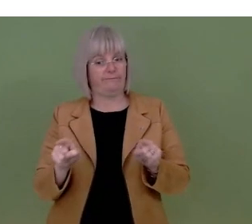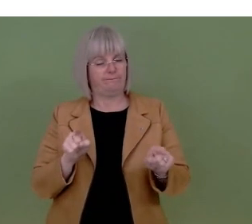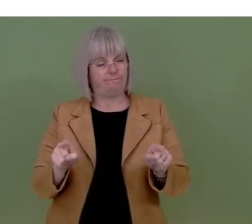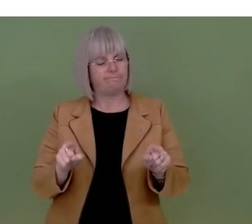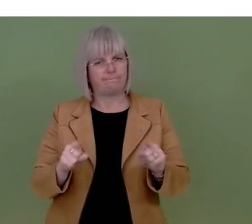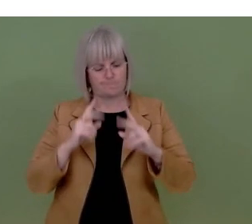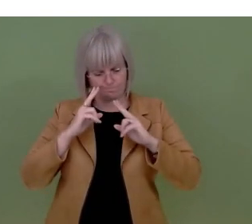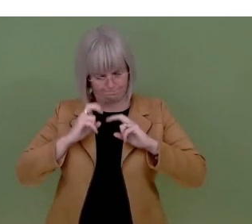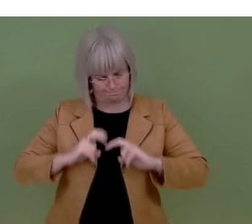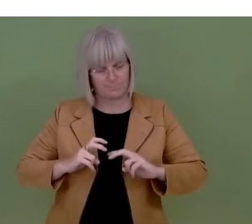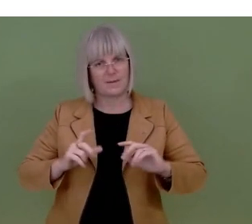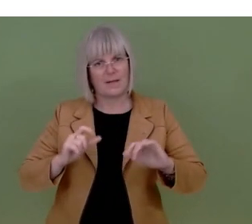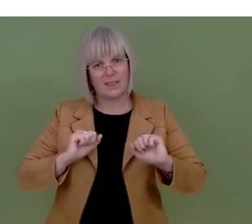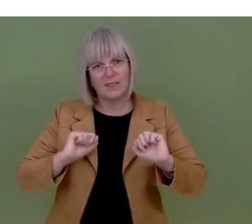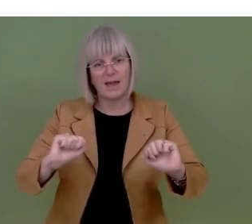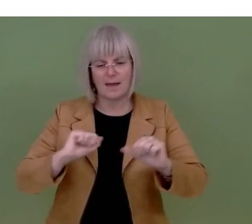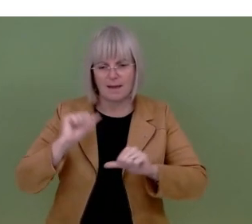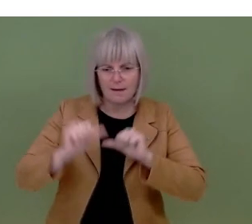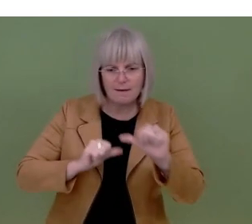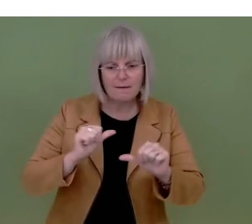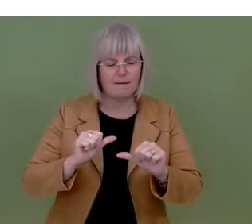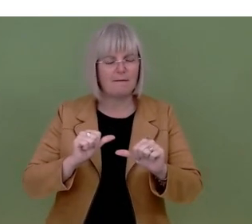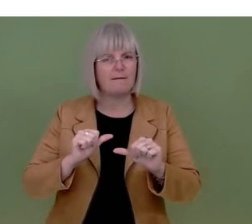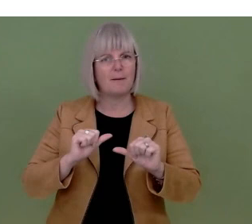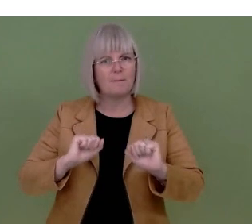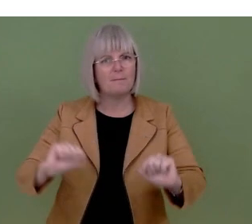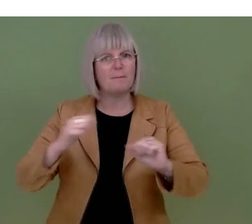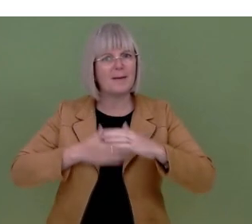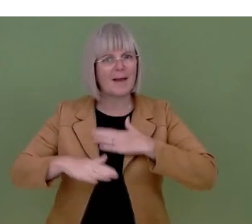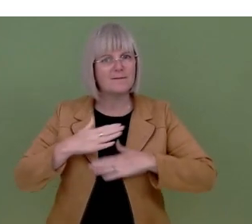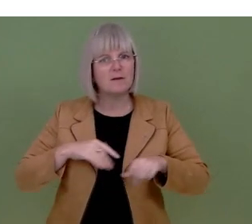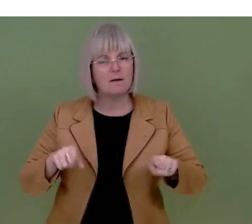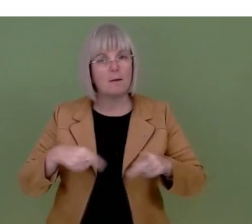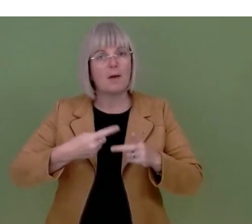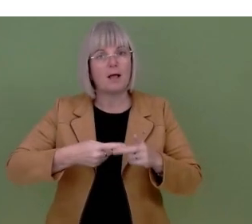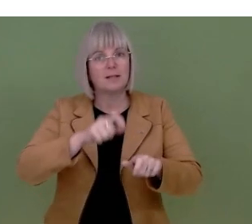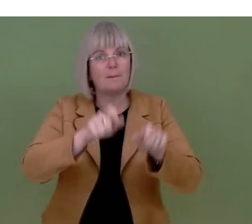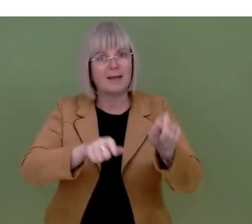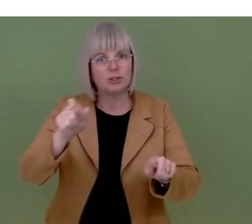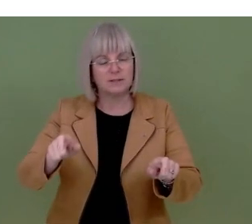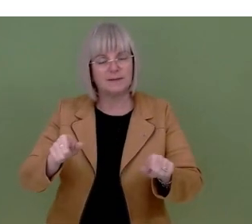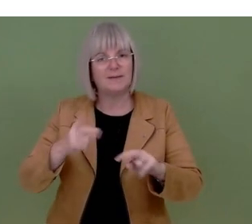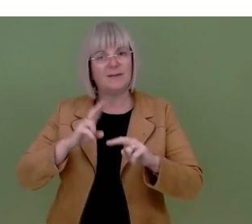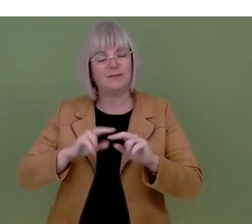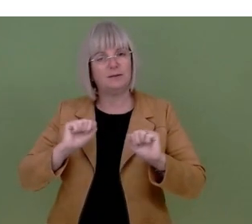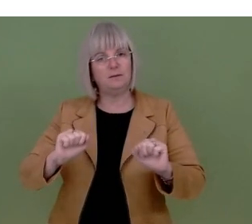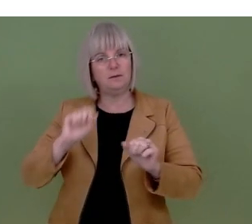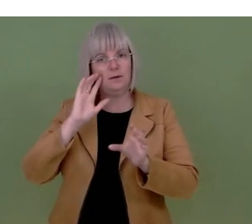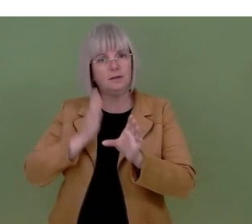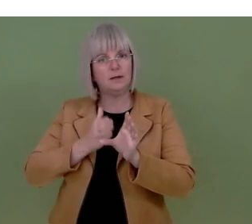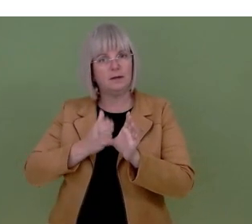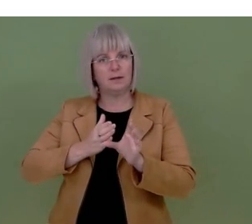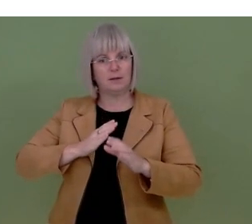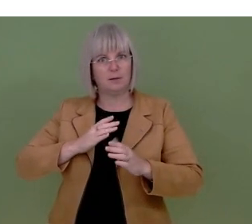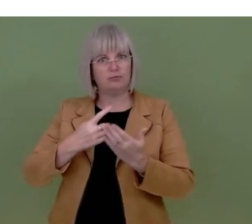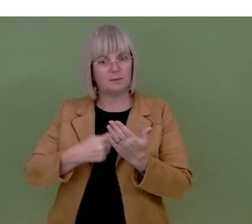processes and those of their patients and the public, and they apply those psychological principles to their work, relationships and the broader